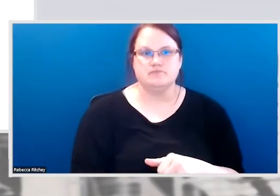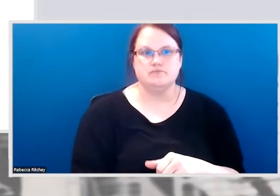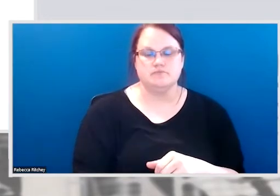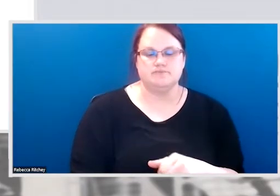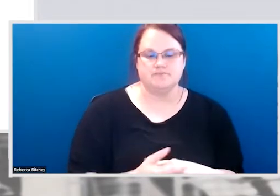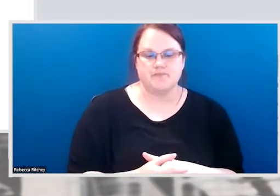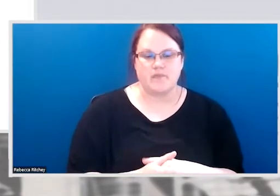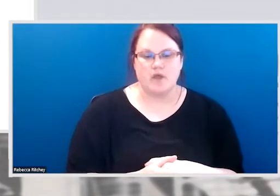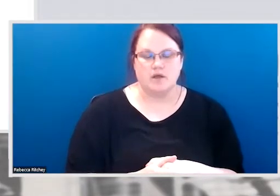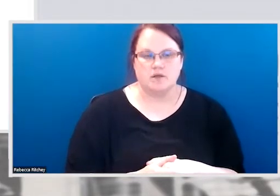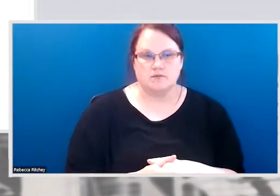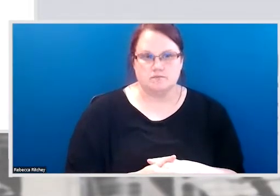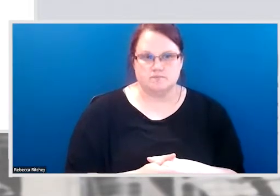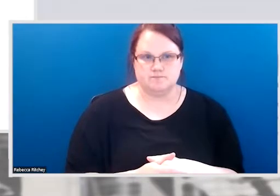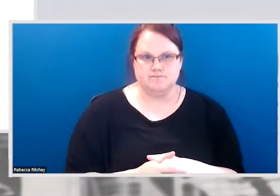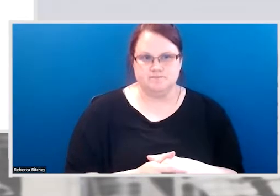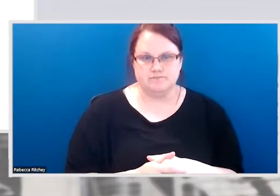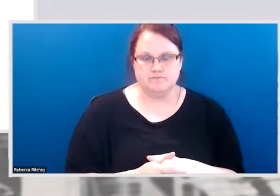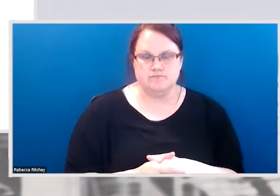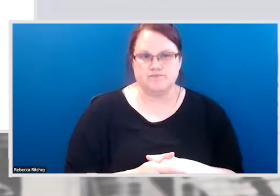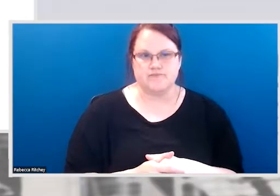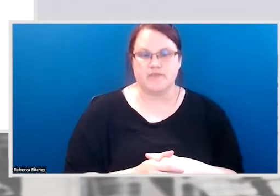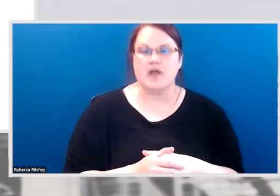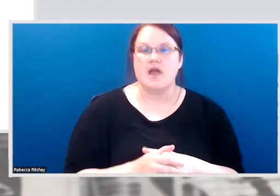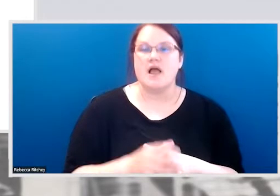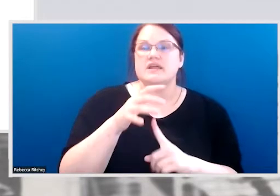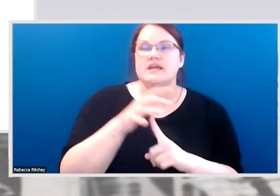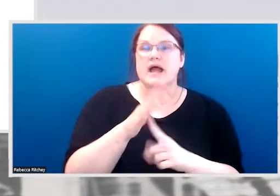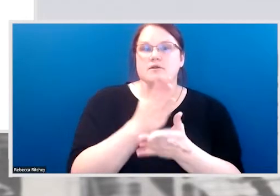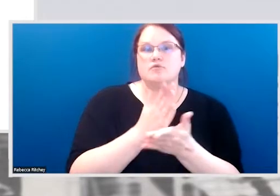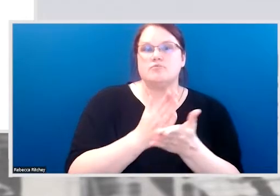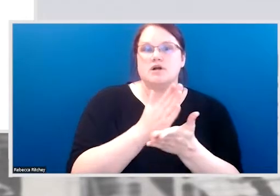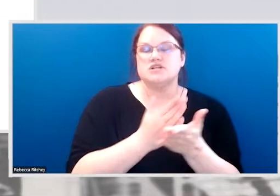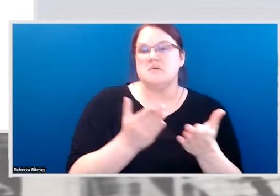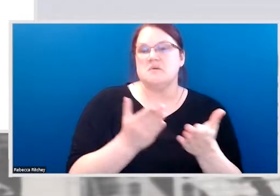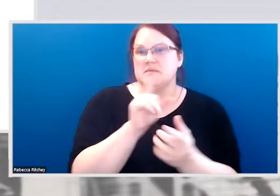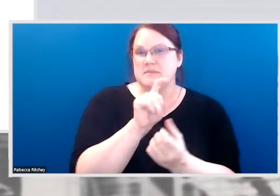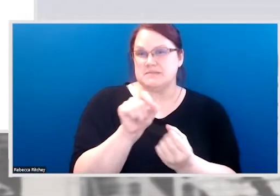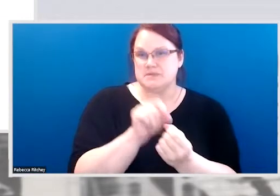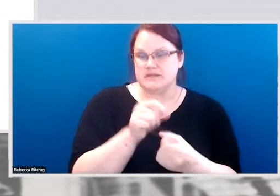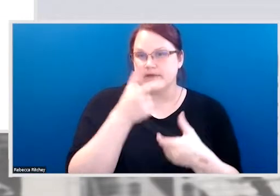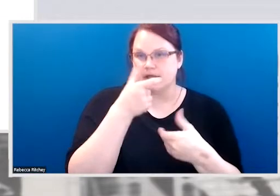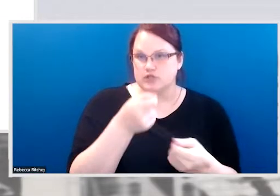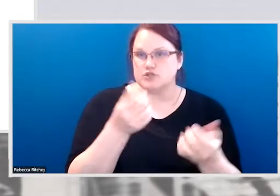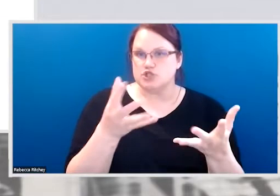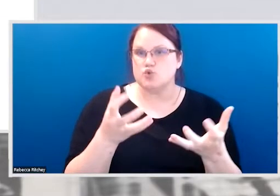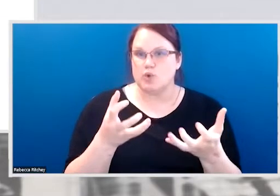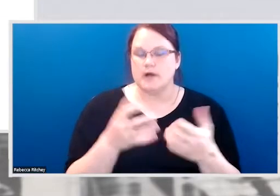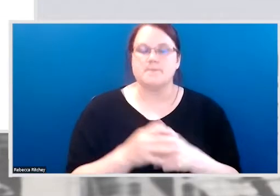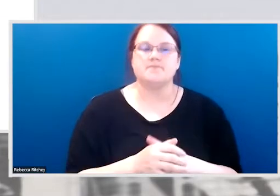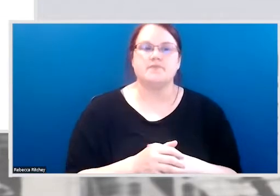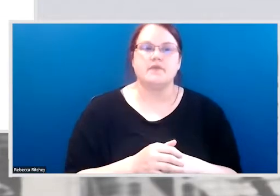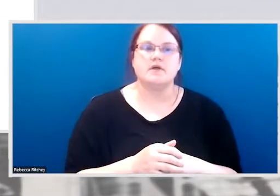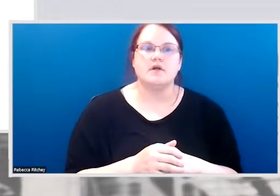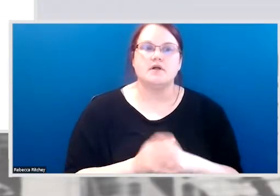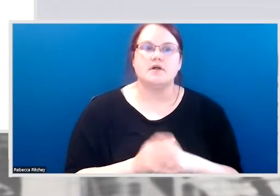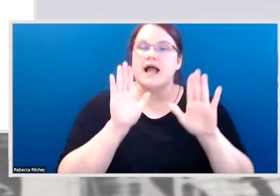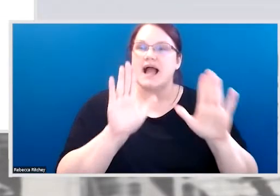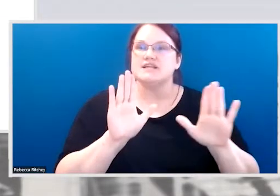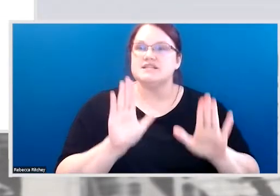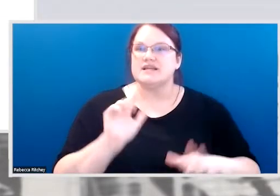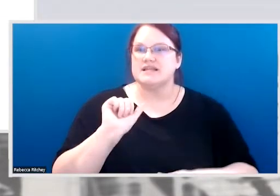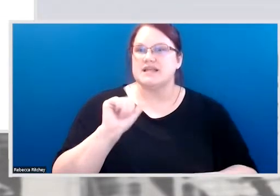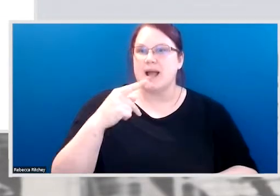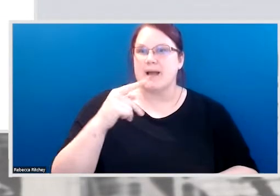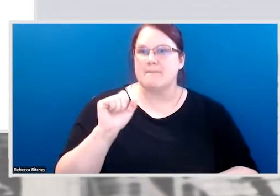In terms of checking out the capital budget, you may have specific interests that you want to look into. There's a bunch of really excellent appendices at the